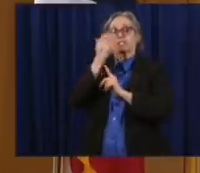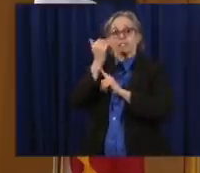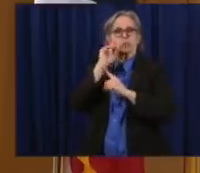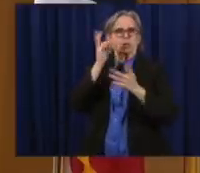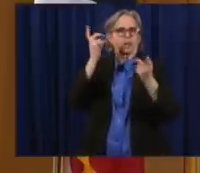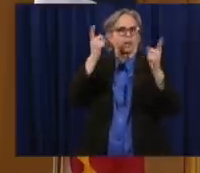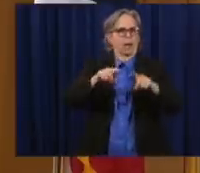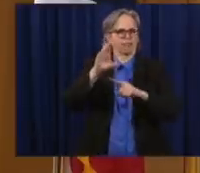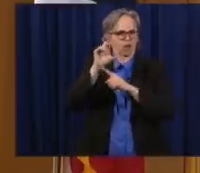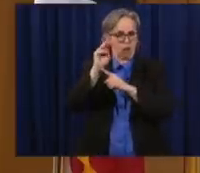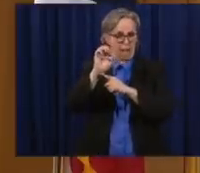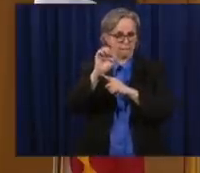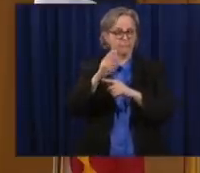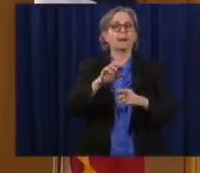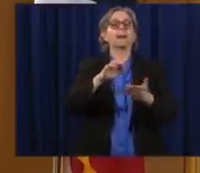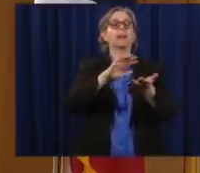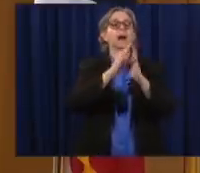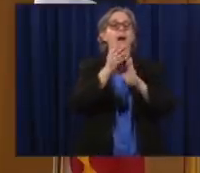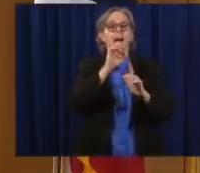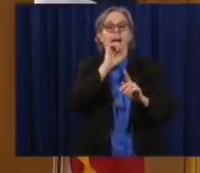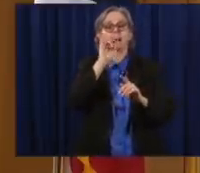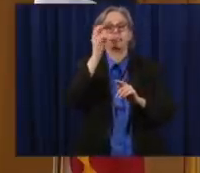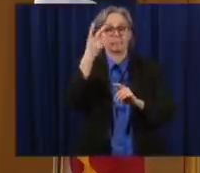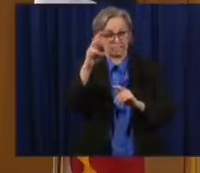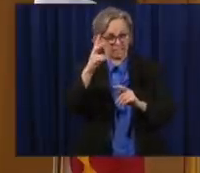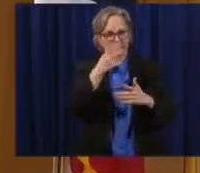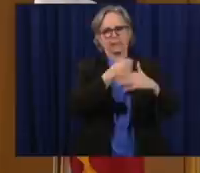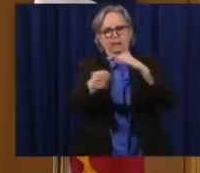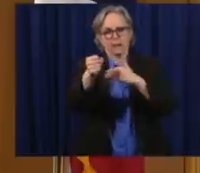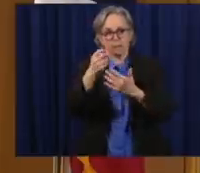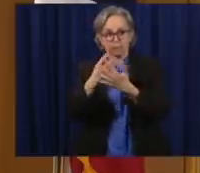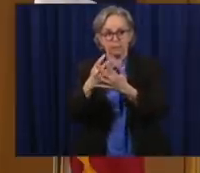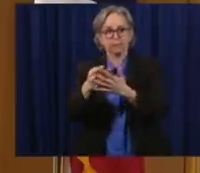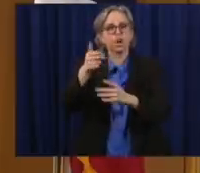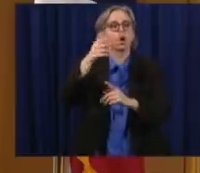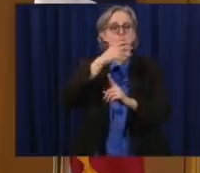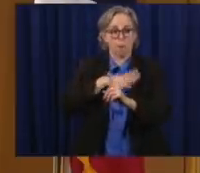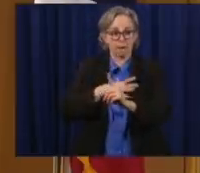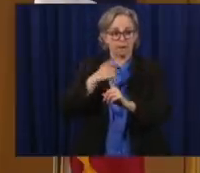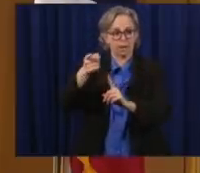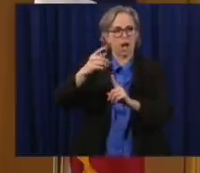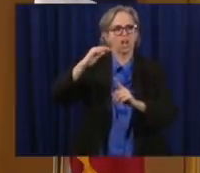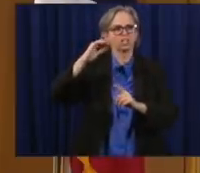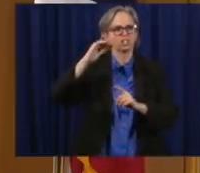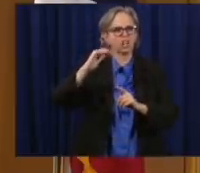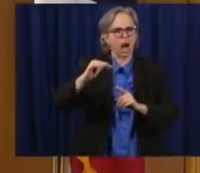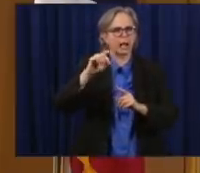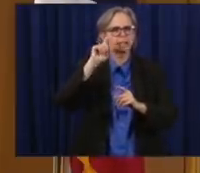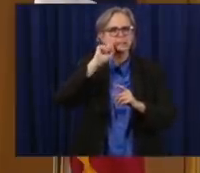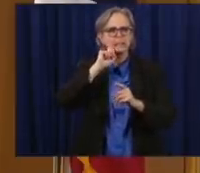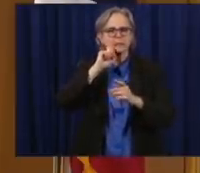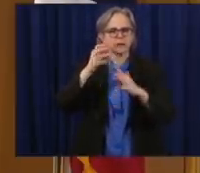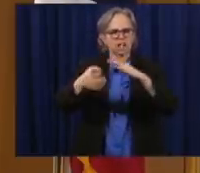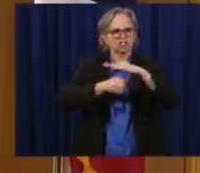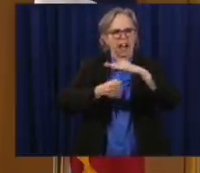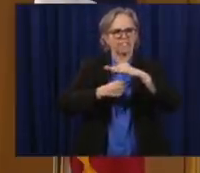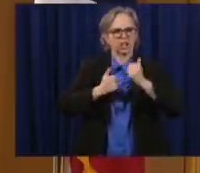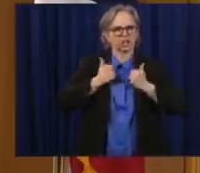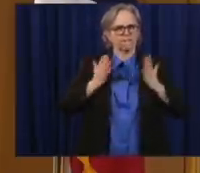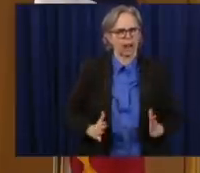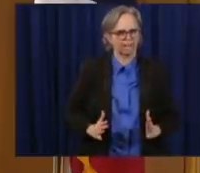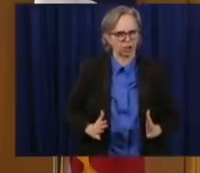trafficking survivor. She will be sent to an appropriate group home, and she will be